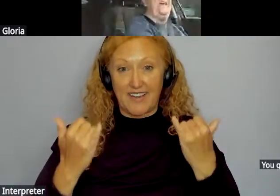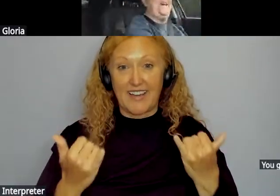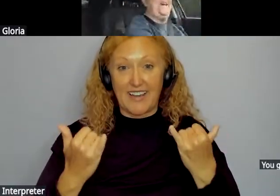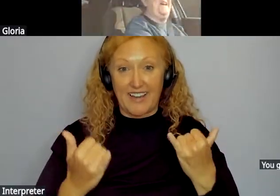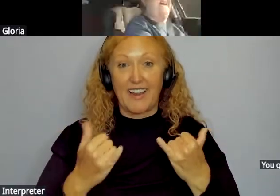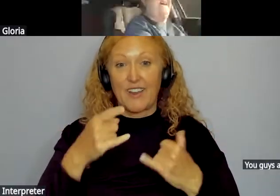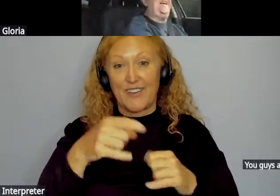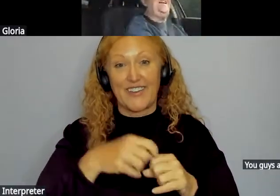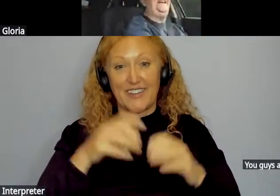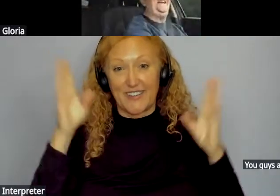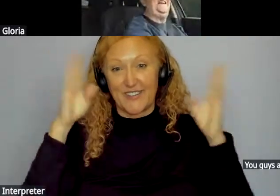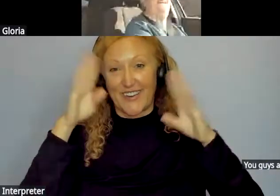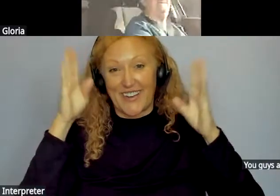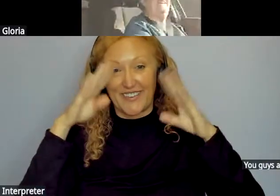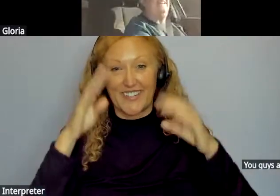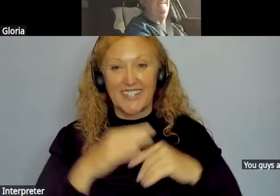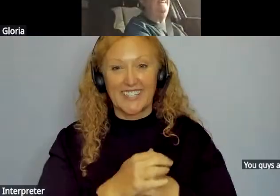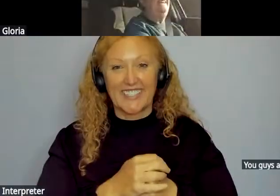trouble."